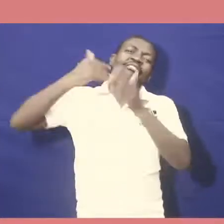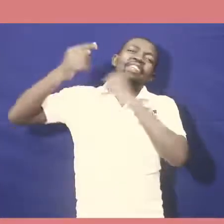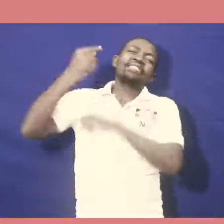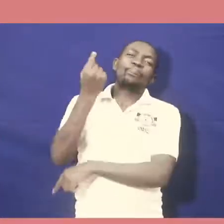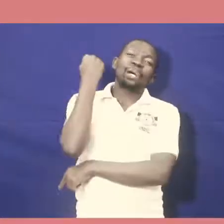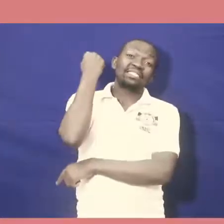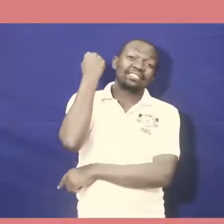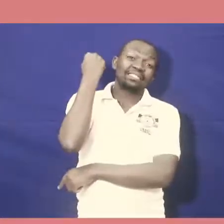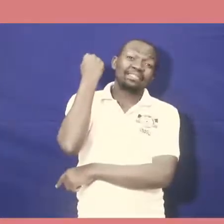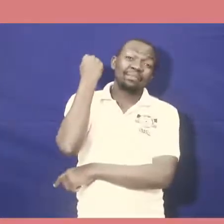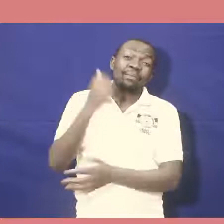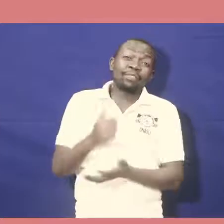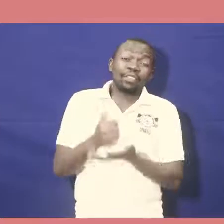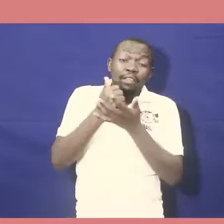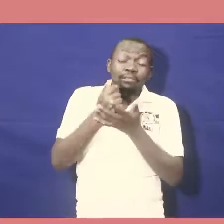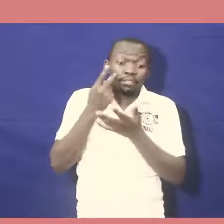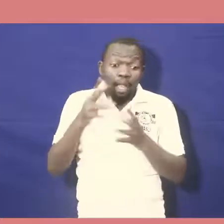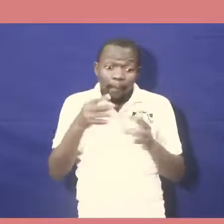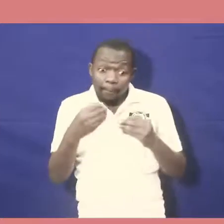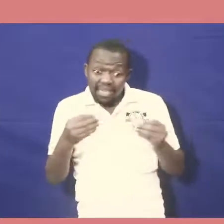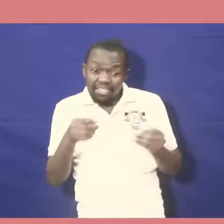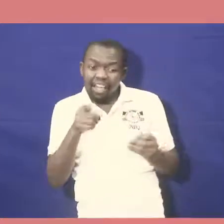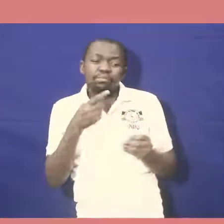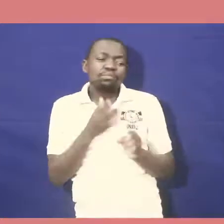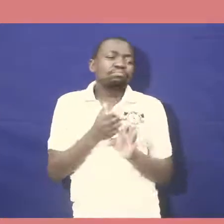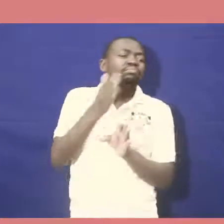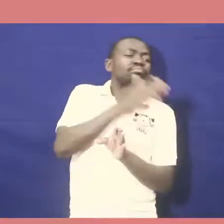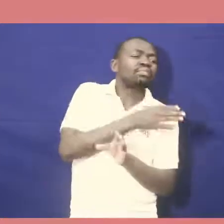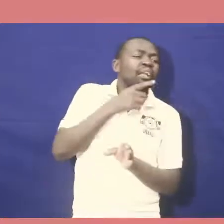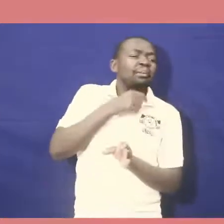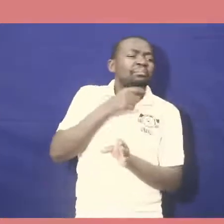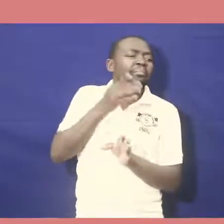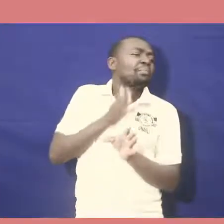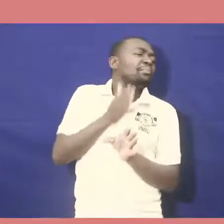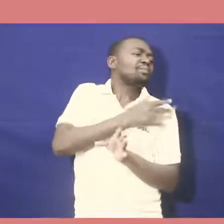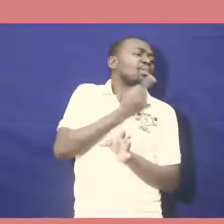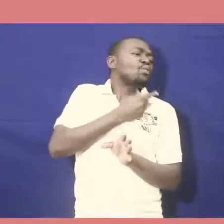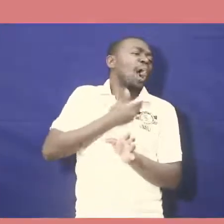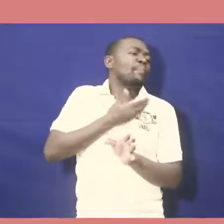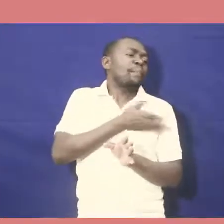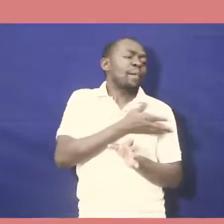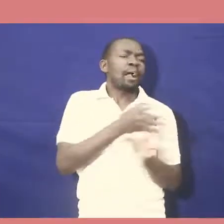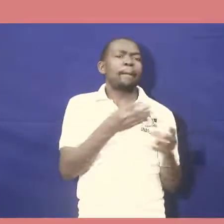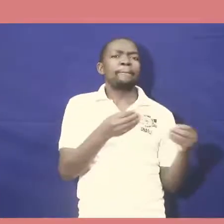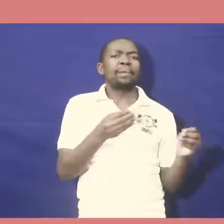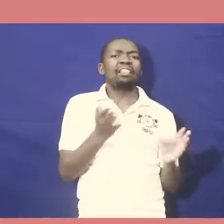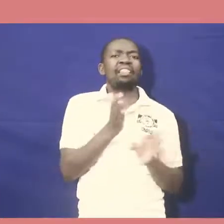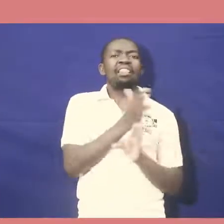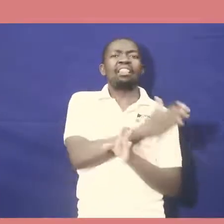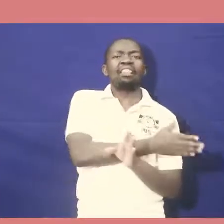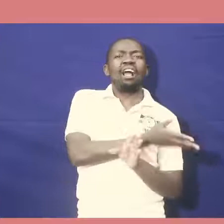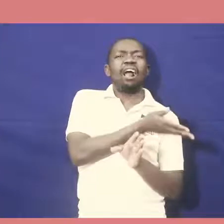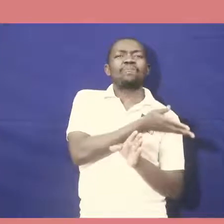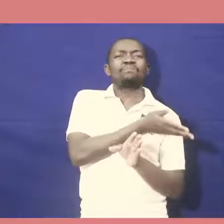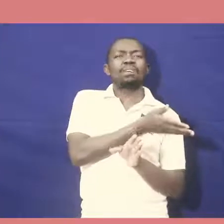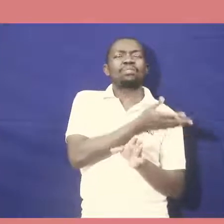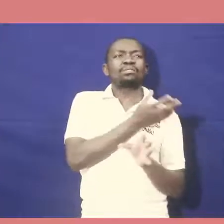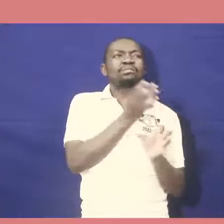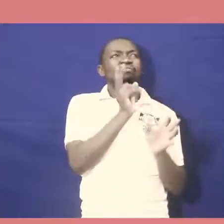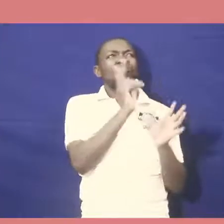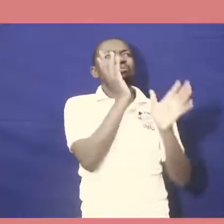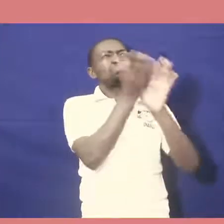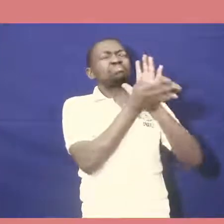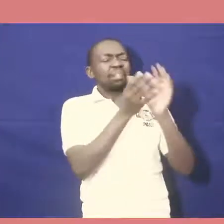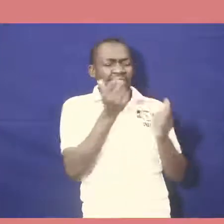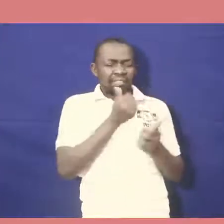Archaeology is the study of the material remains of man. Those things that are deep in